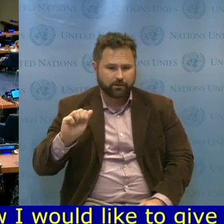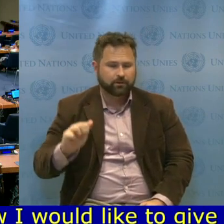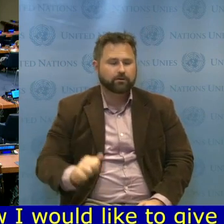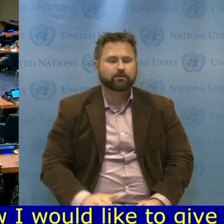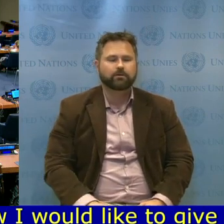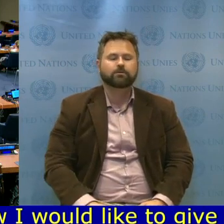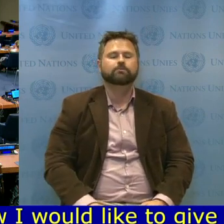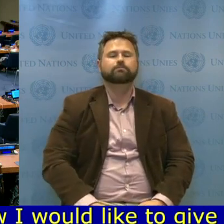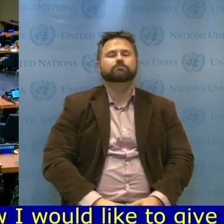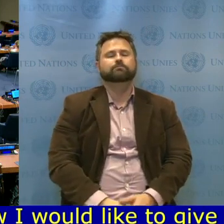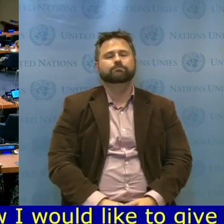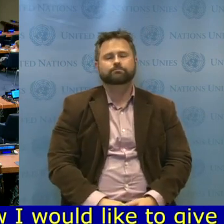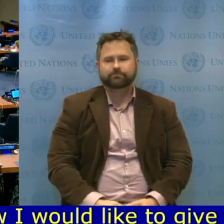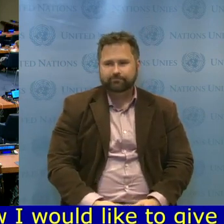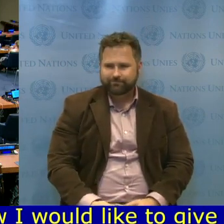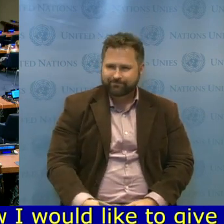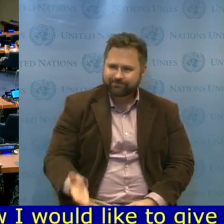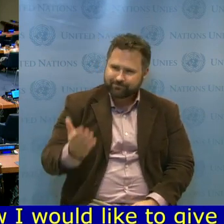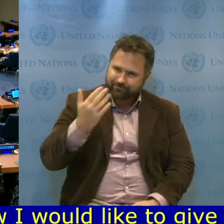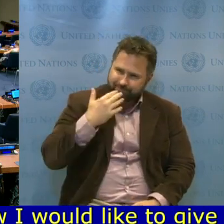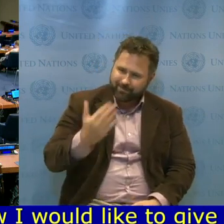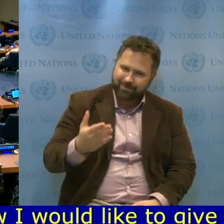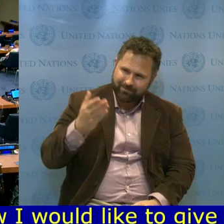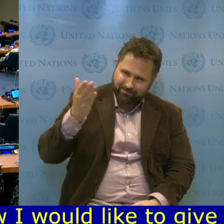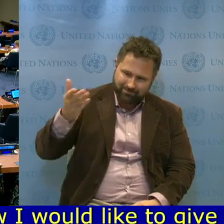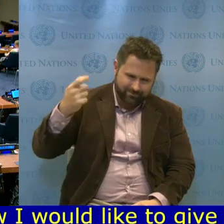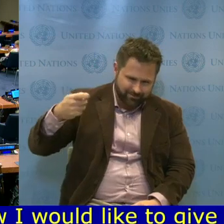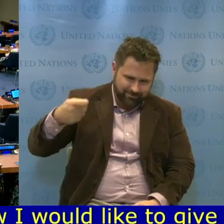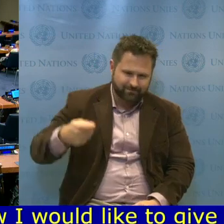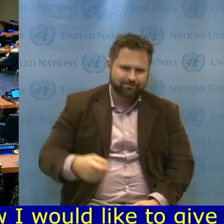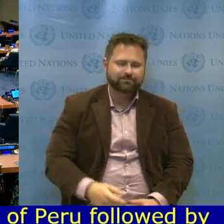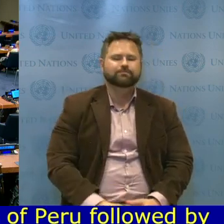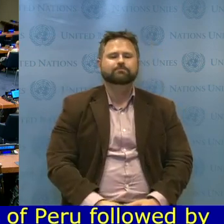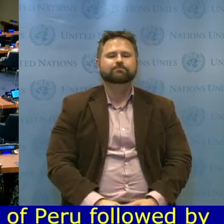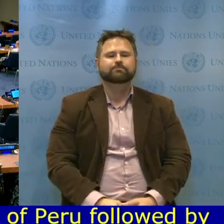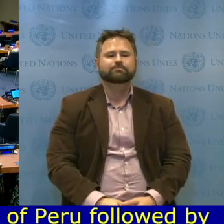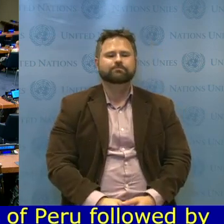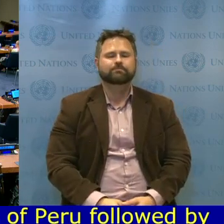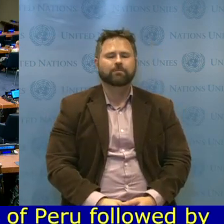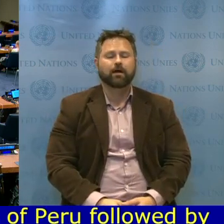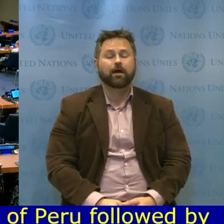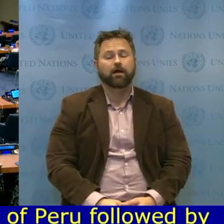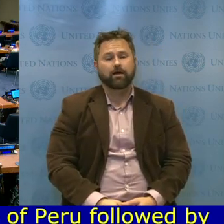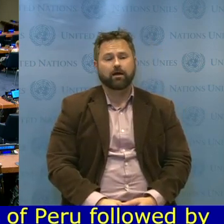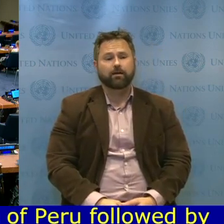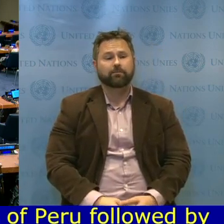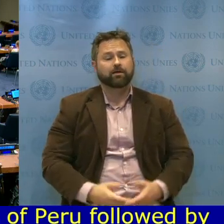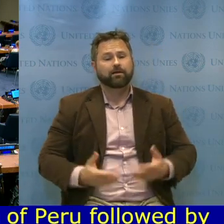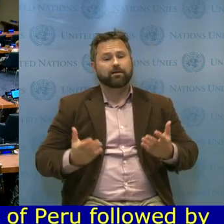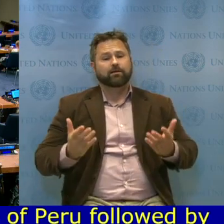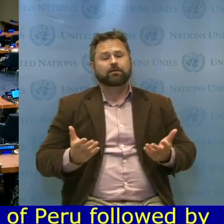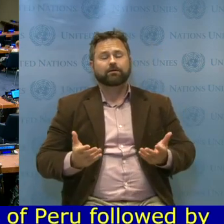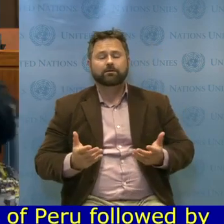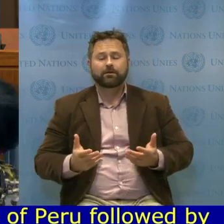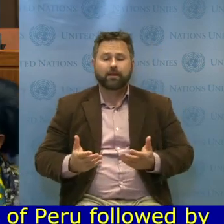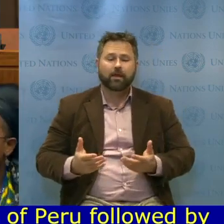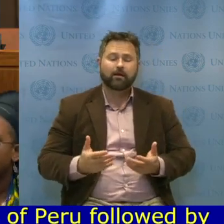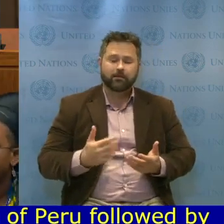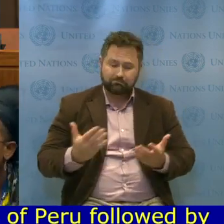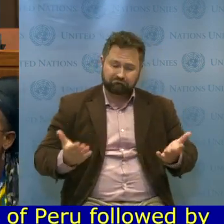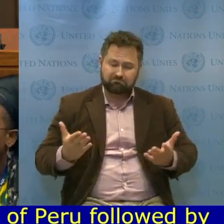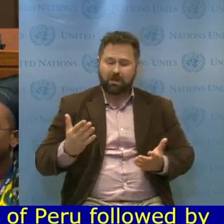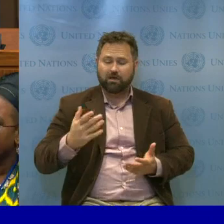Muchas gracias, señora presidenta. Thank you very much, Madam Chair. I should like at the outset to say how pleased my